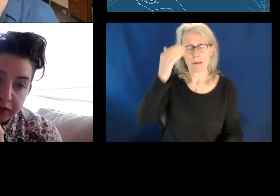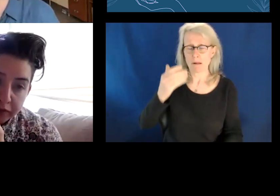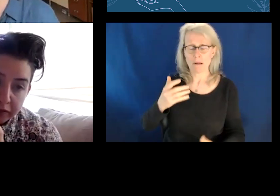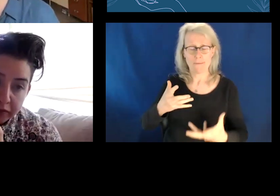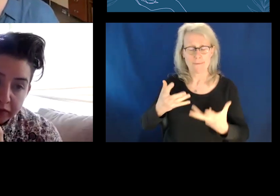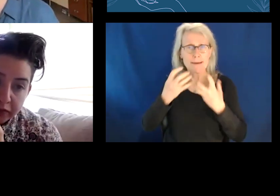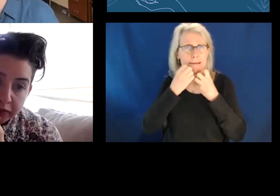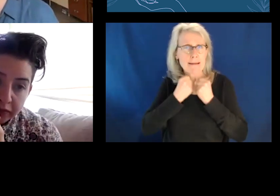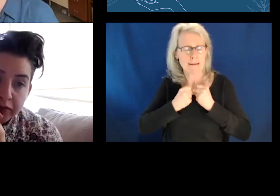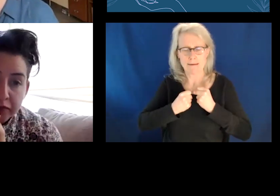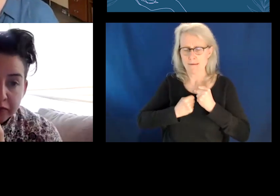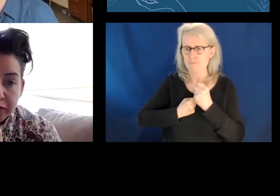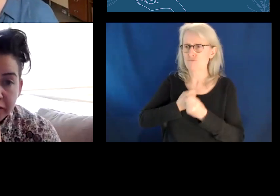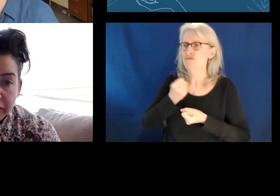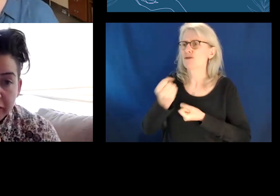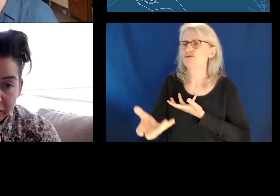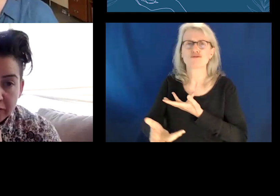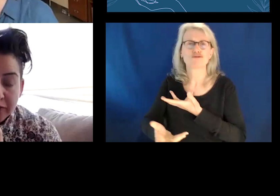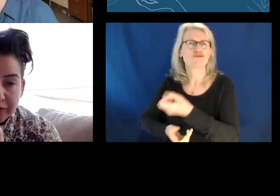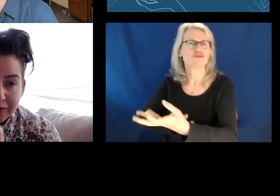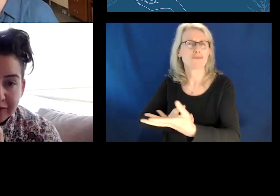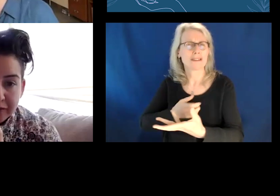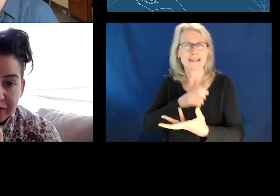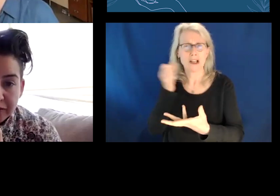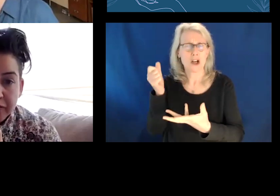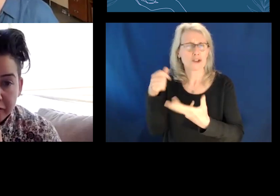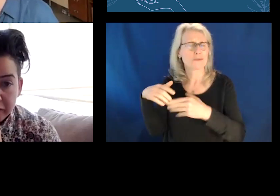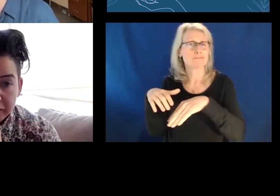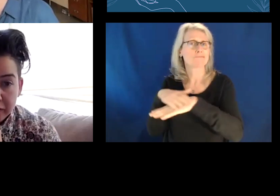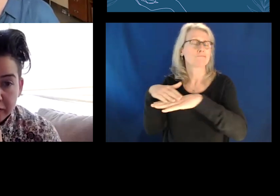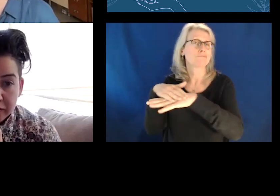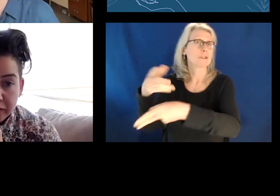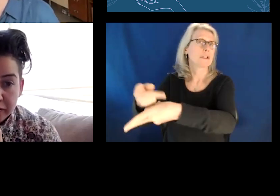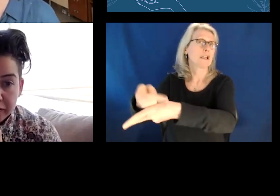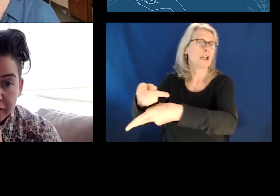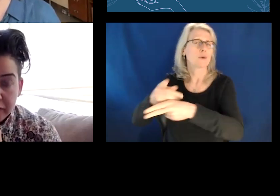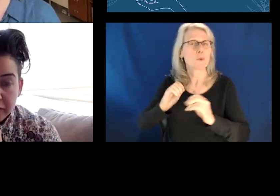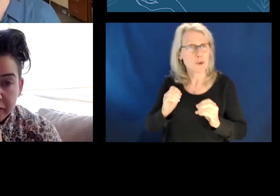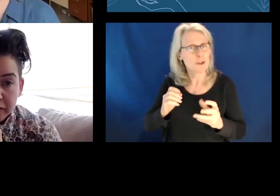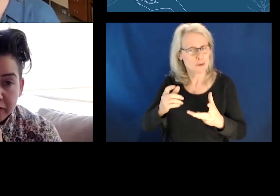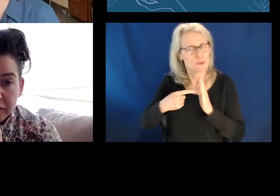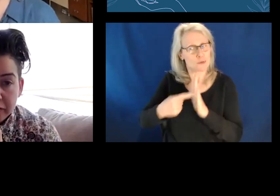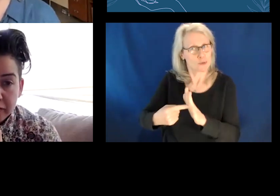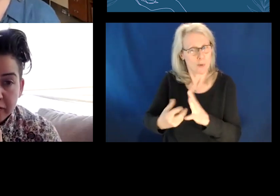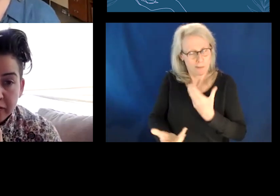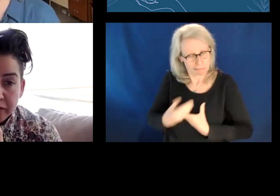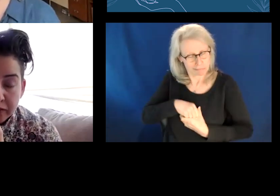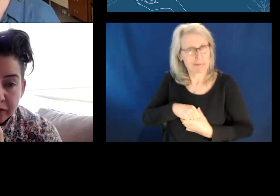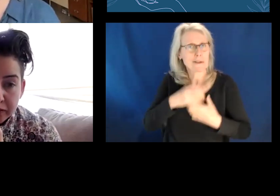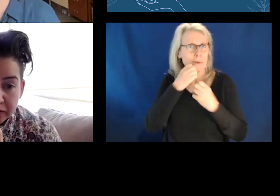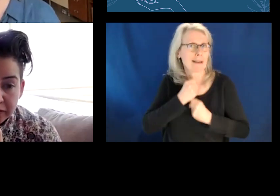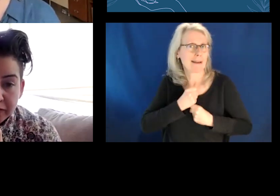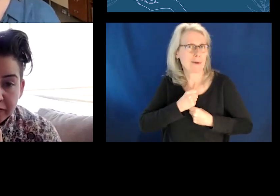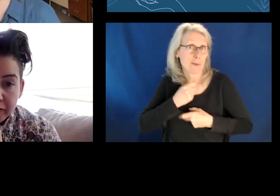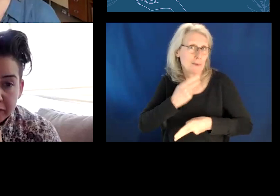you're bringing that to the group. You want to live that yourself as well. So I guess in terms of like